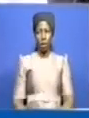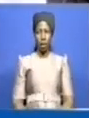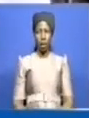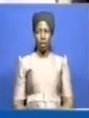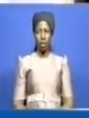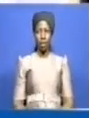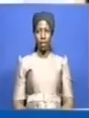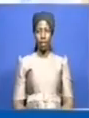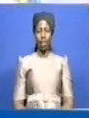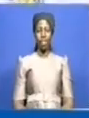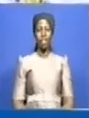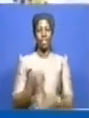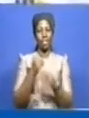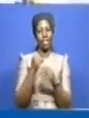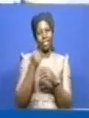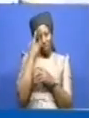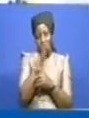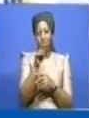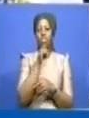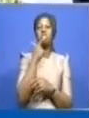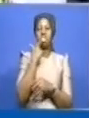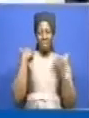more. Ndio msiseme nilitoroka.